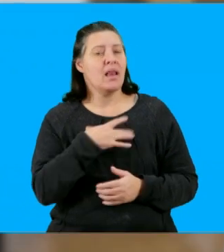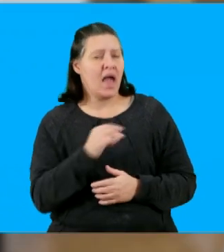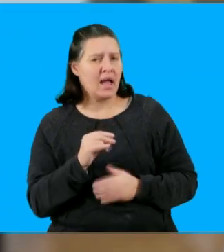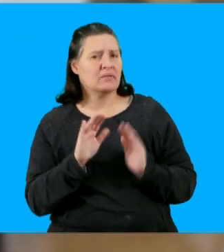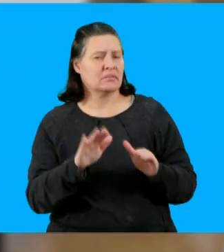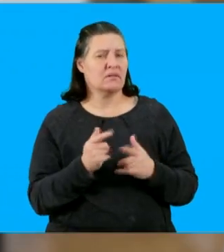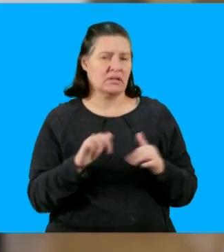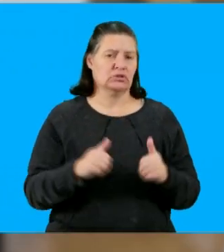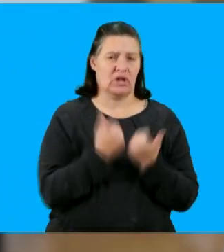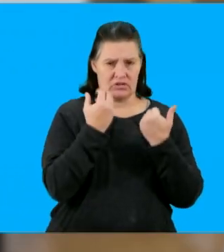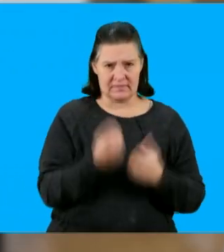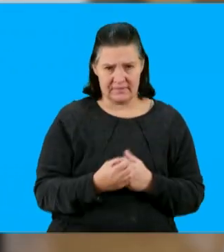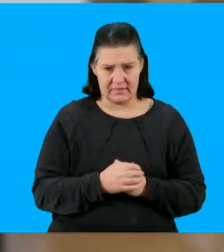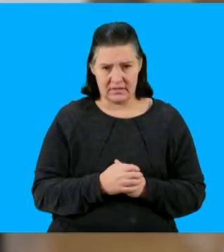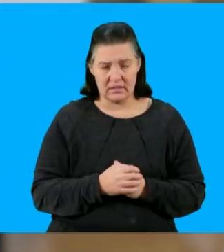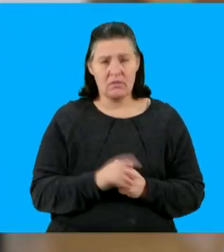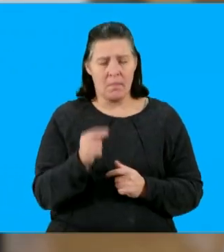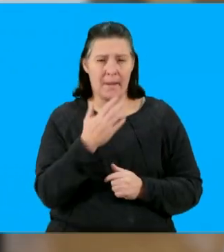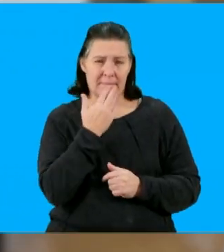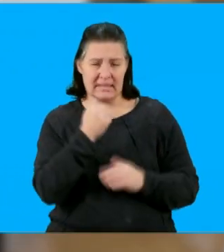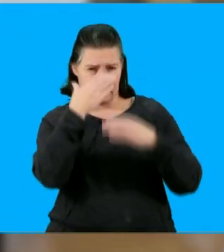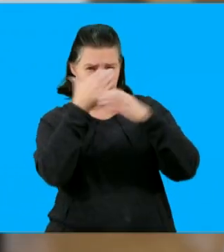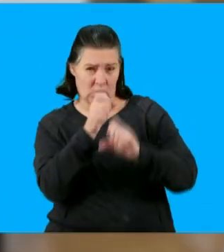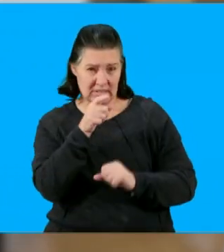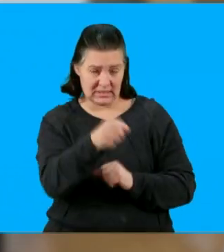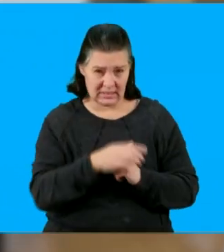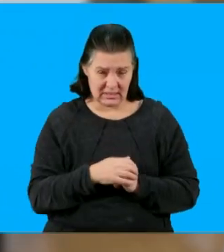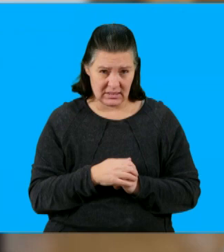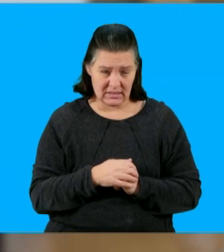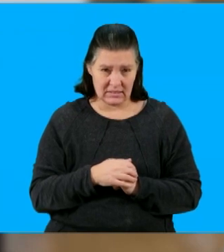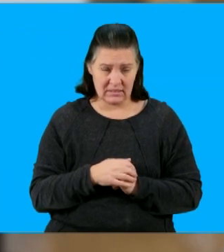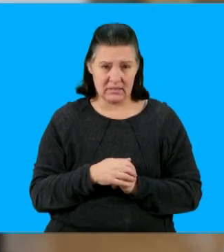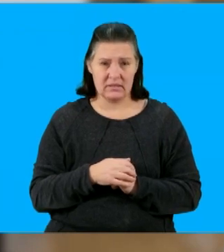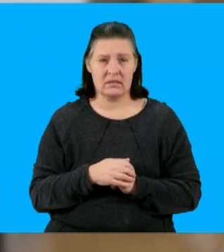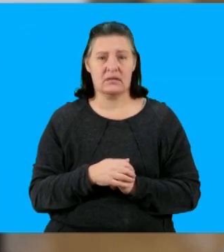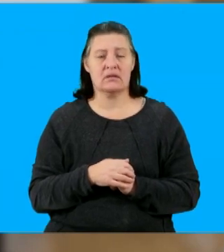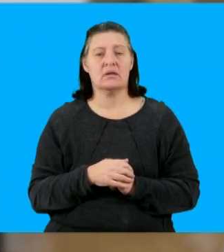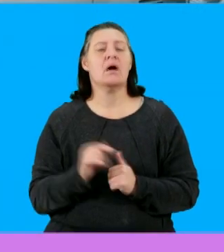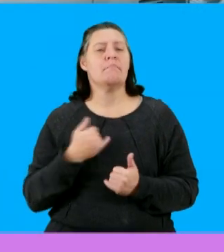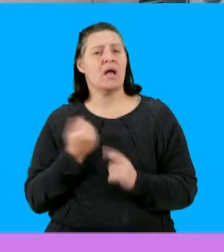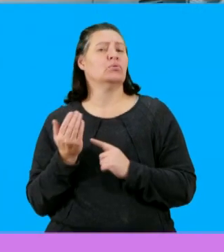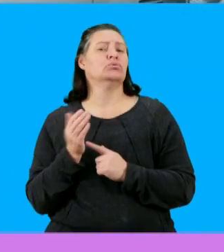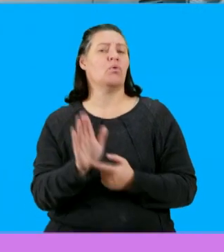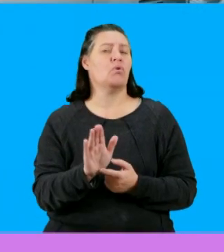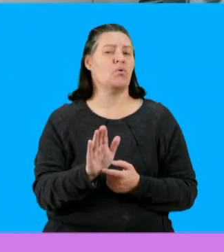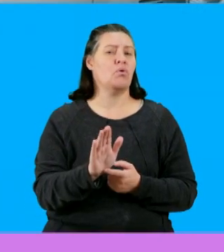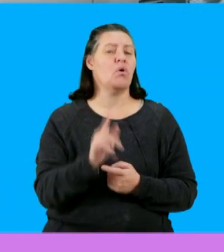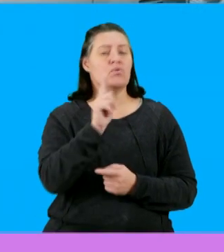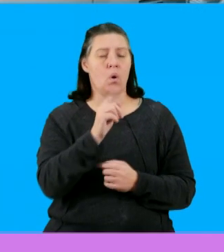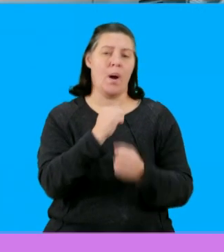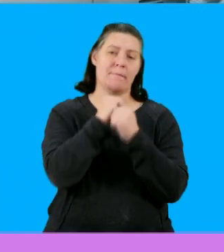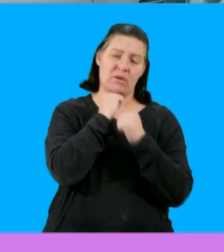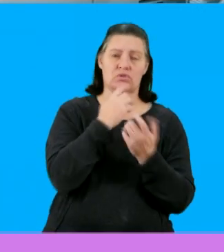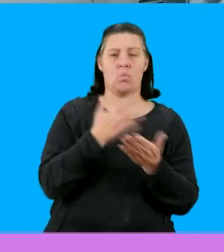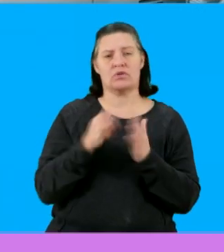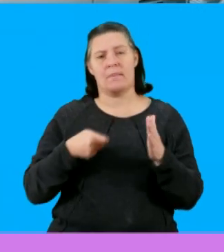like to leave you with the challenge, right? That you must please pay attention to this coming week. I've indicated here, your